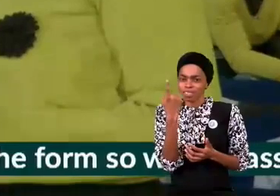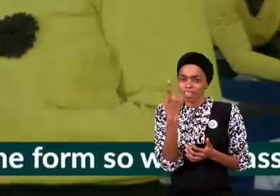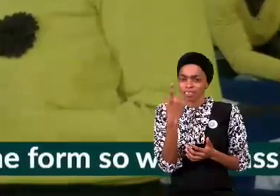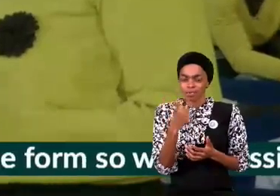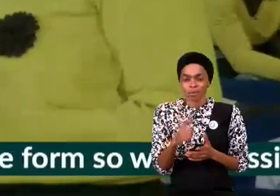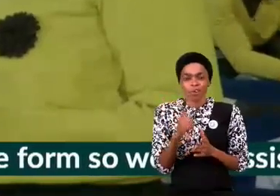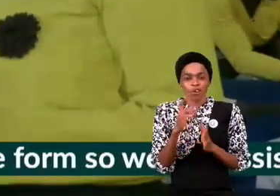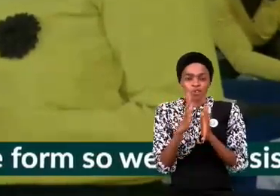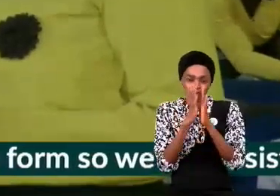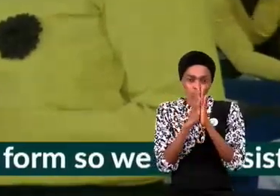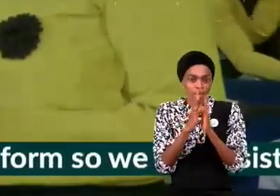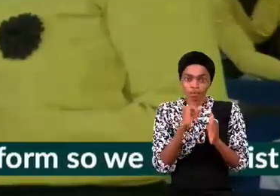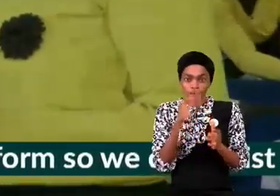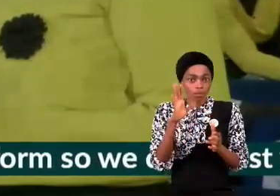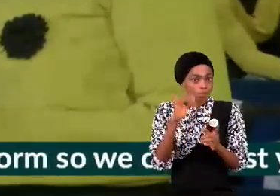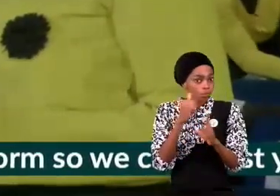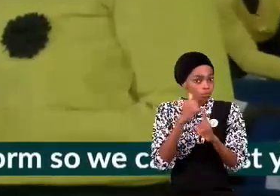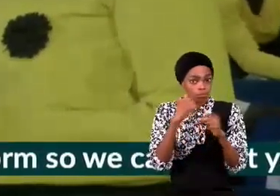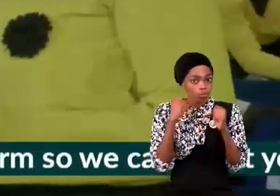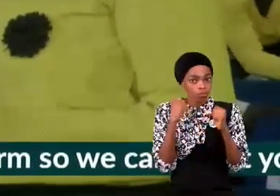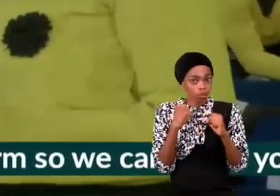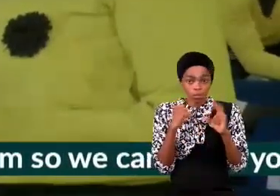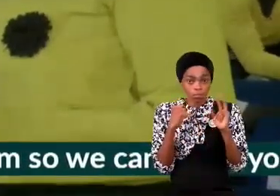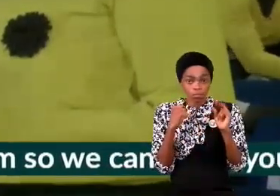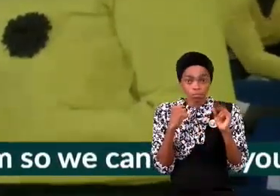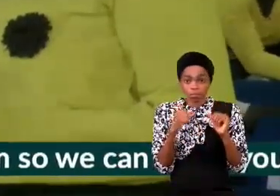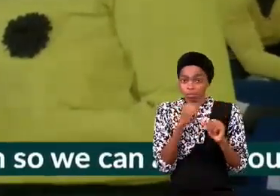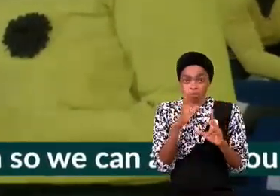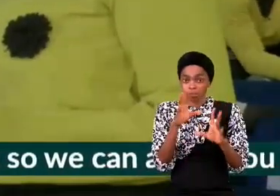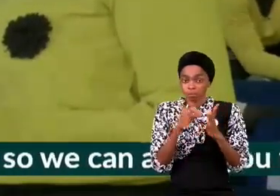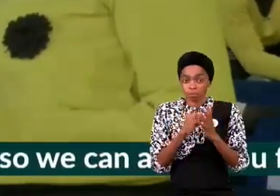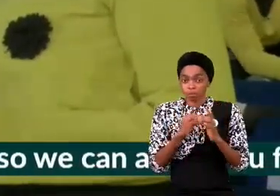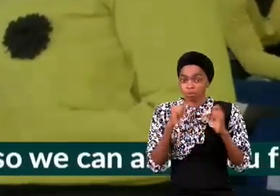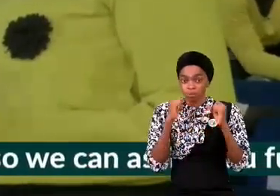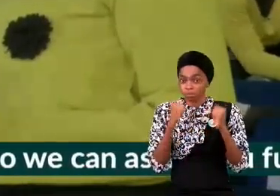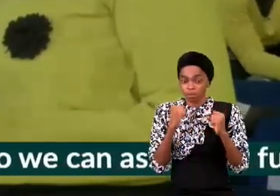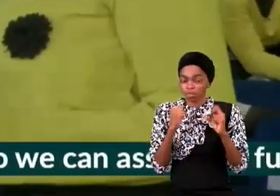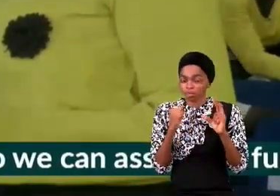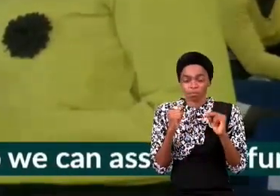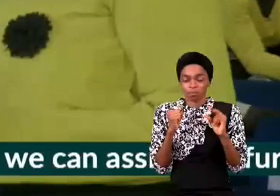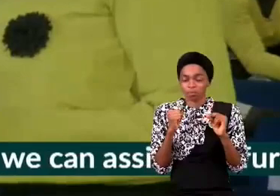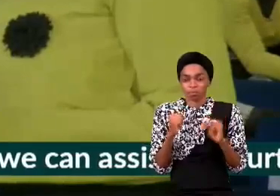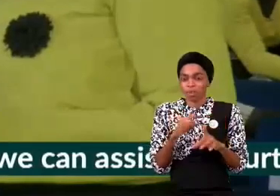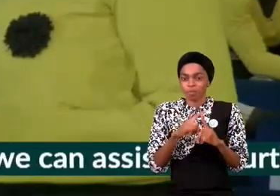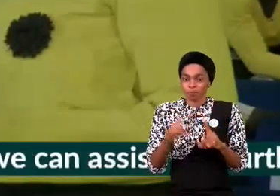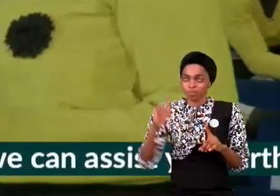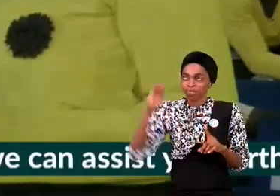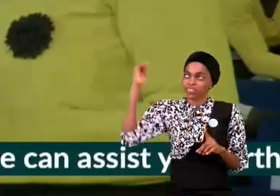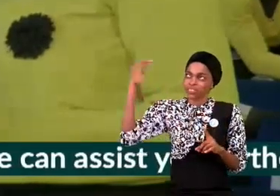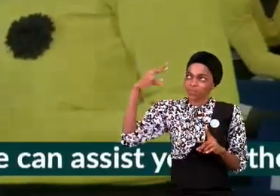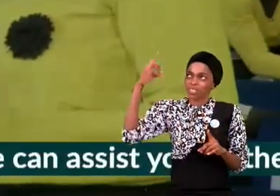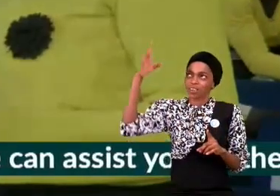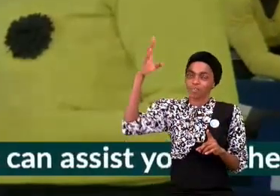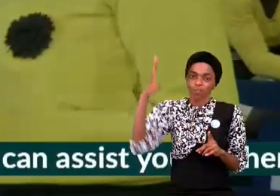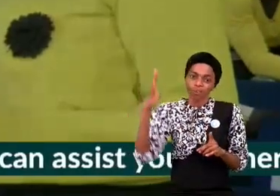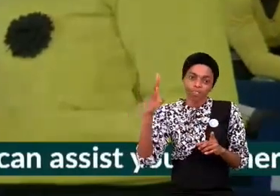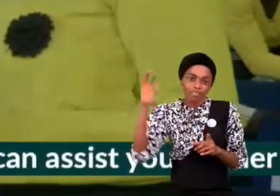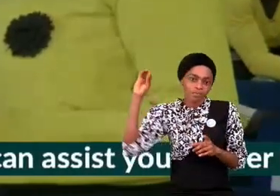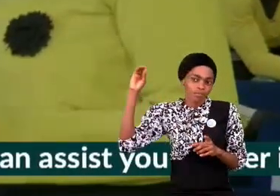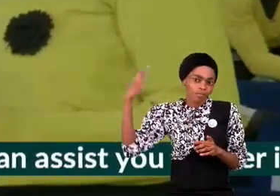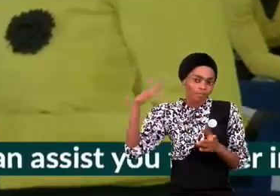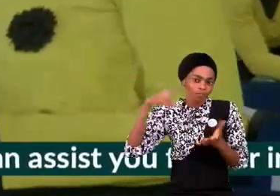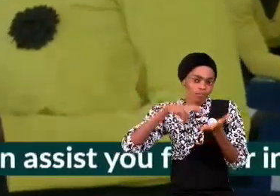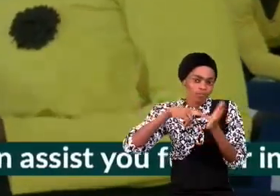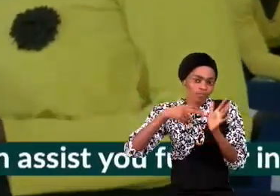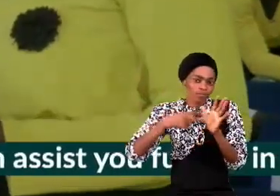And as we know, great miracles will take place as soon as the last